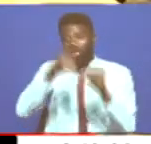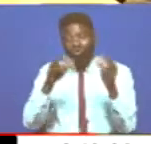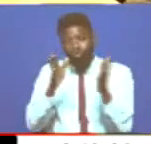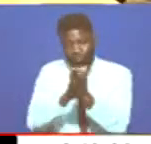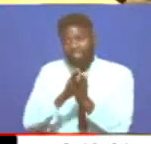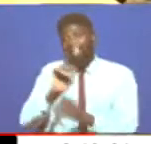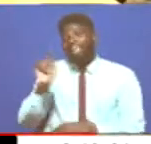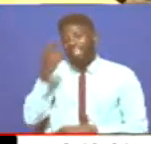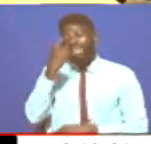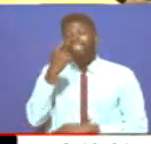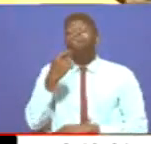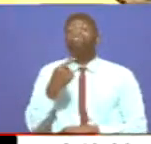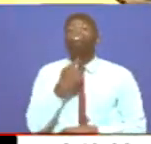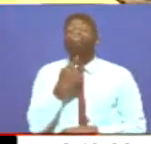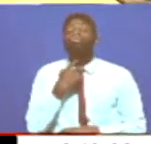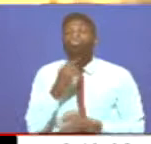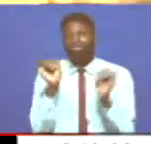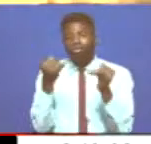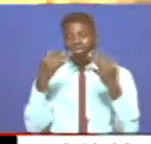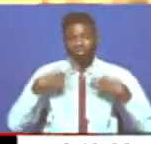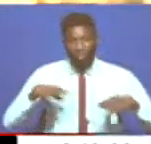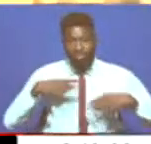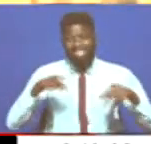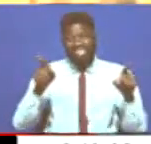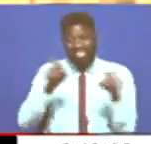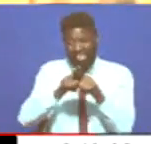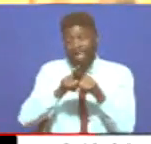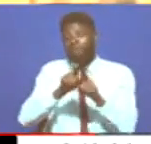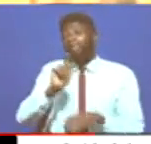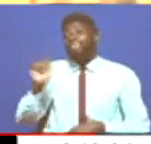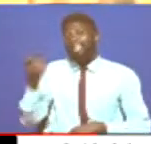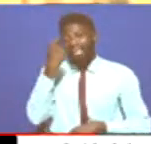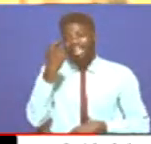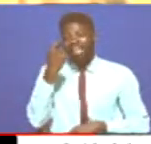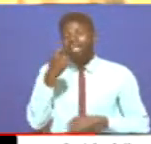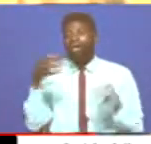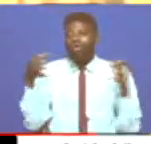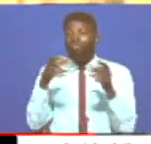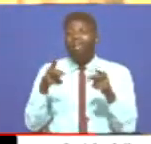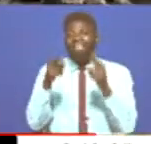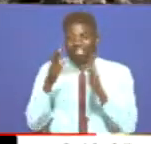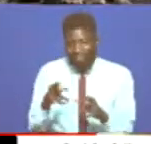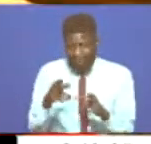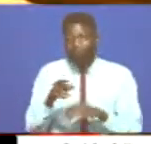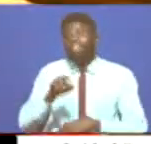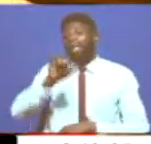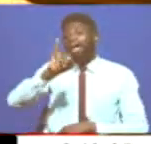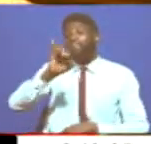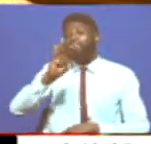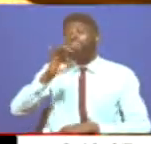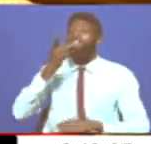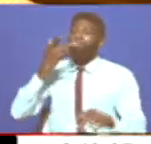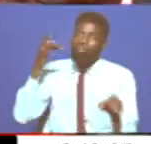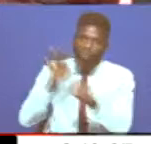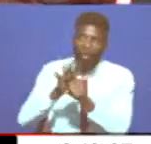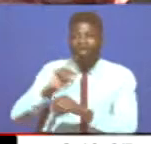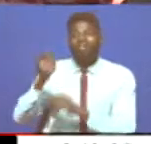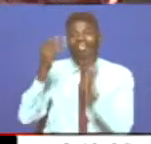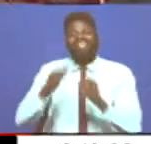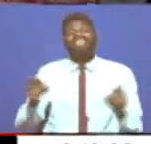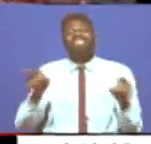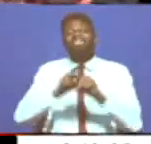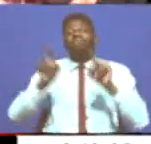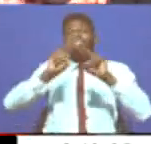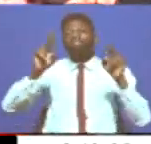Media Sector Group, the commission's chairperson assured Kenyans and the international community that they are ready for the polls. And we